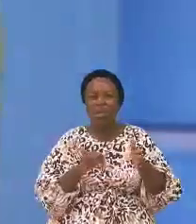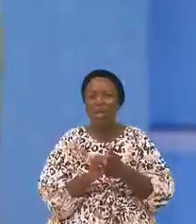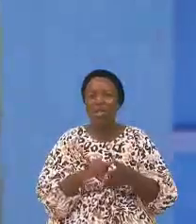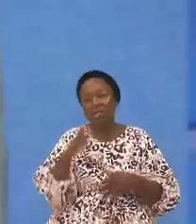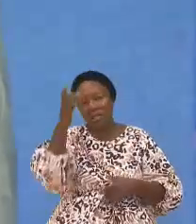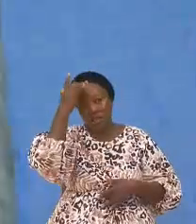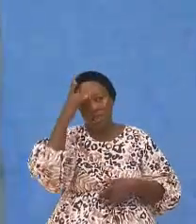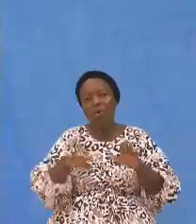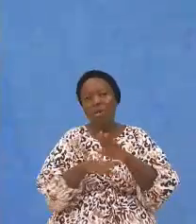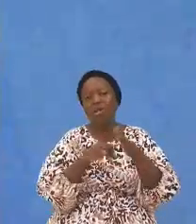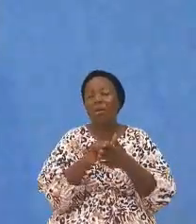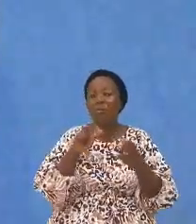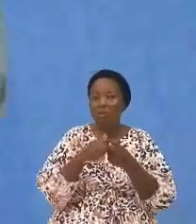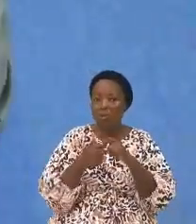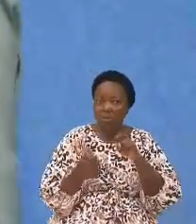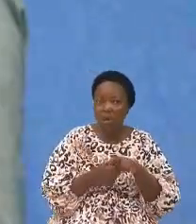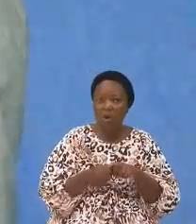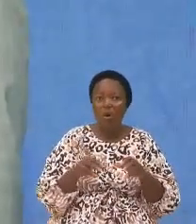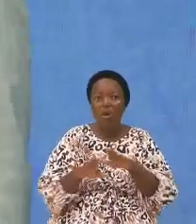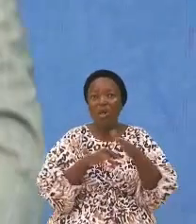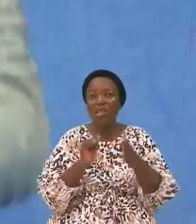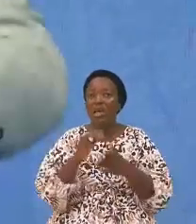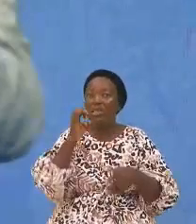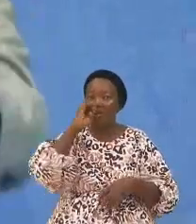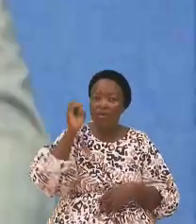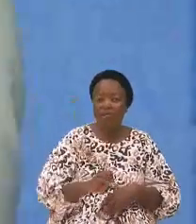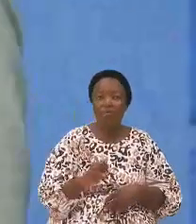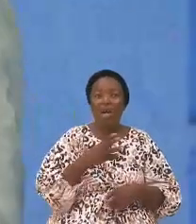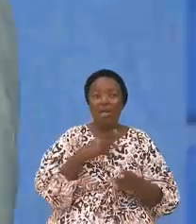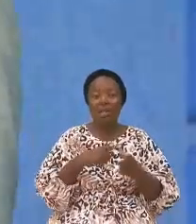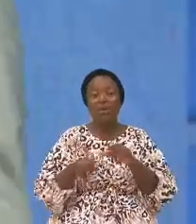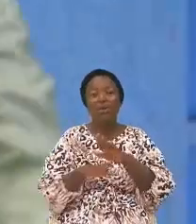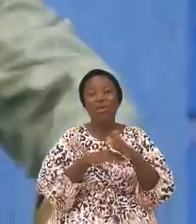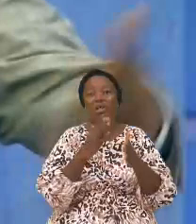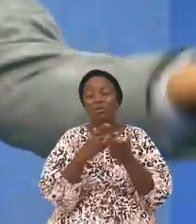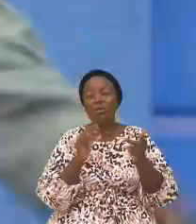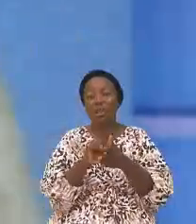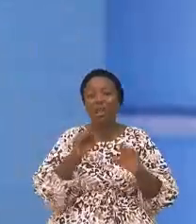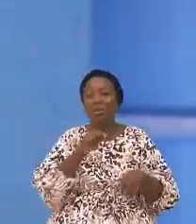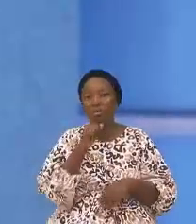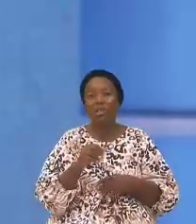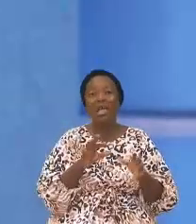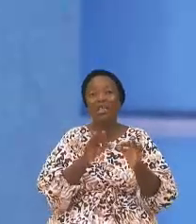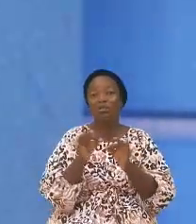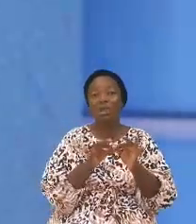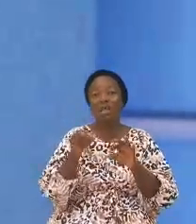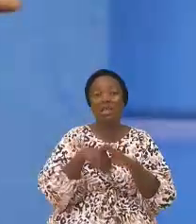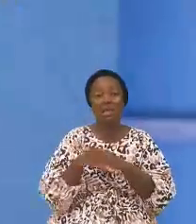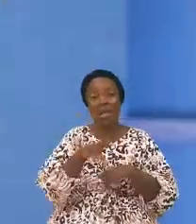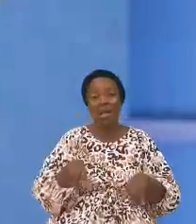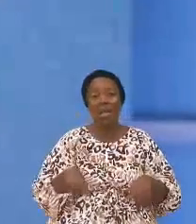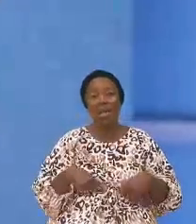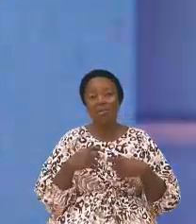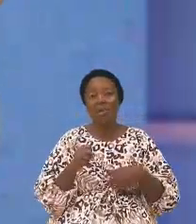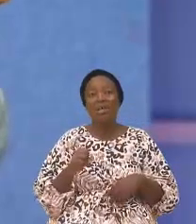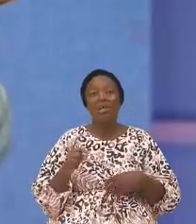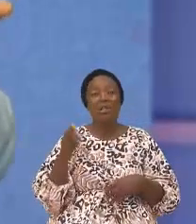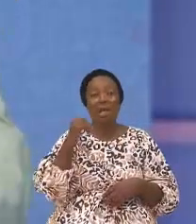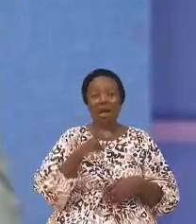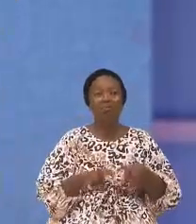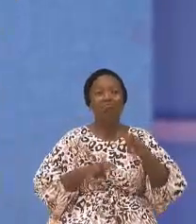that suffering, under that sickness, under that calamity, under that evil, under something they